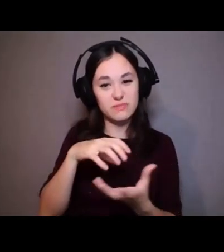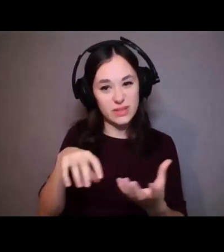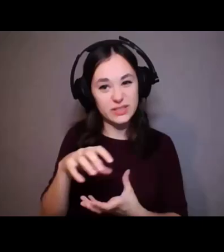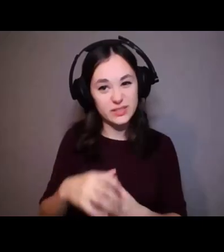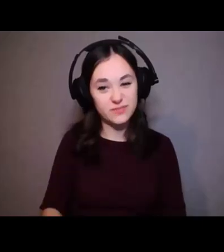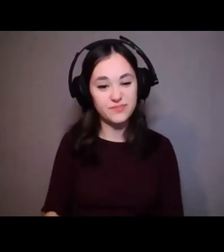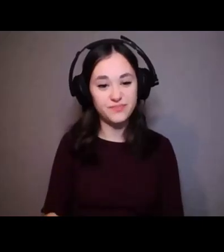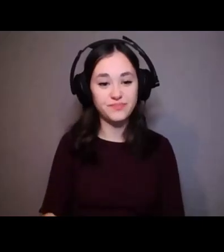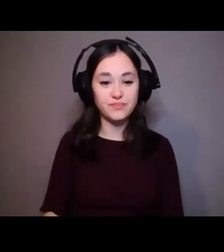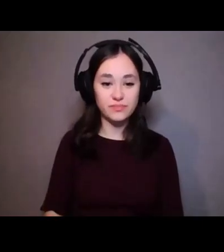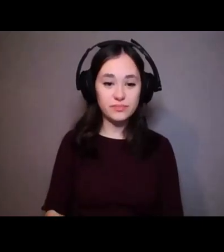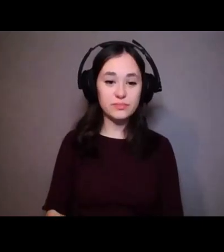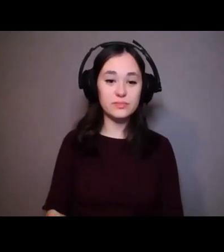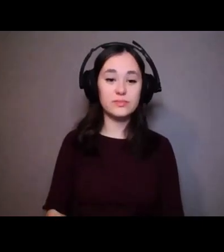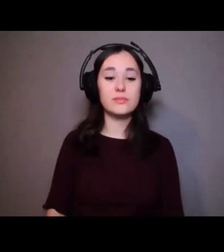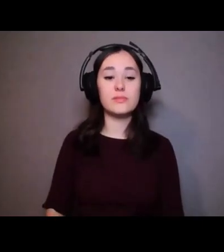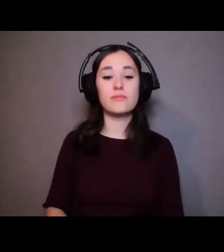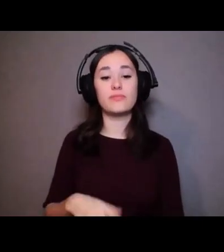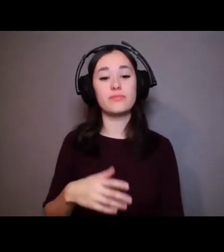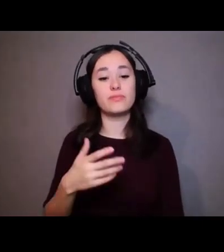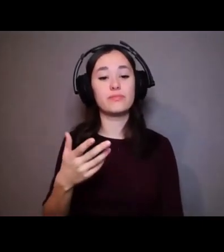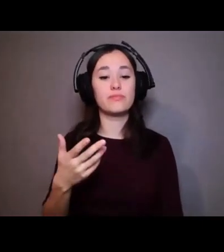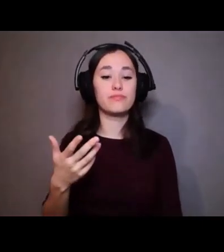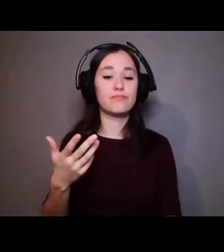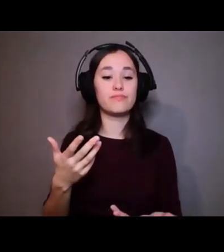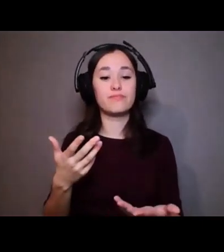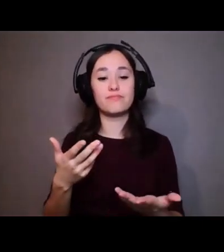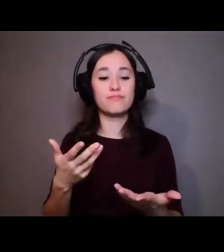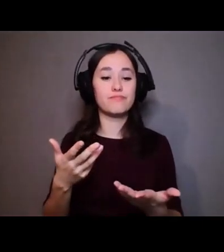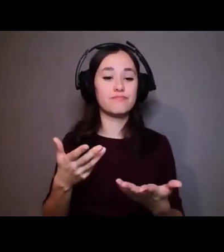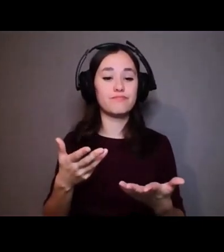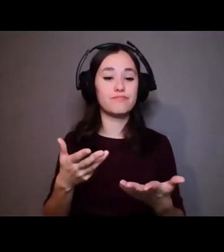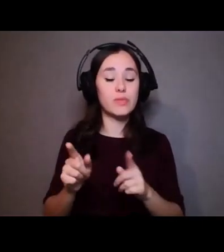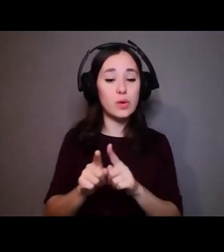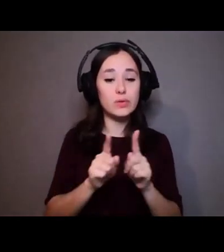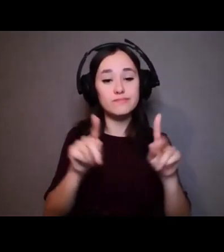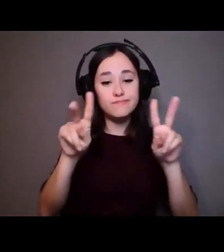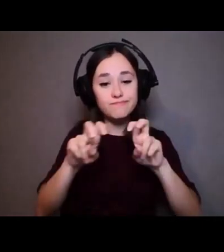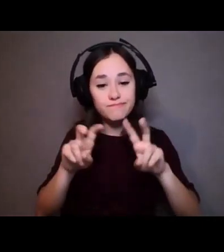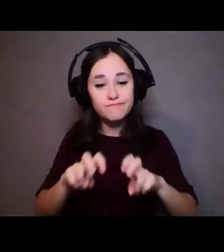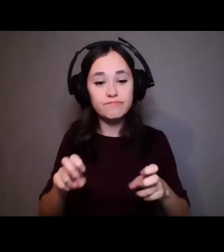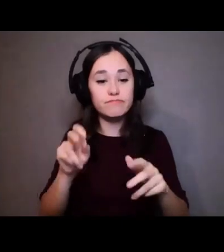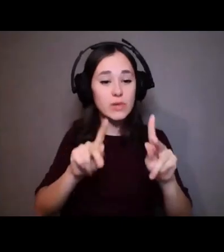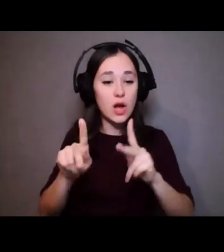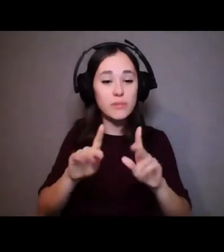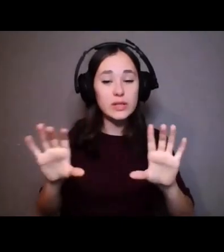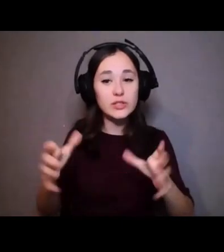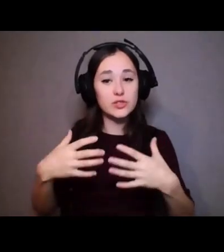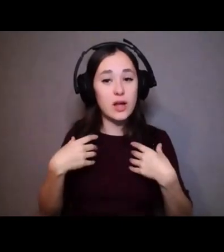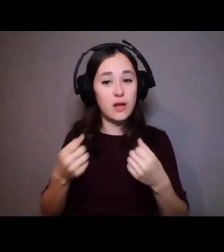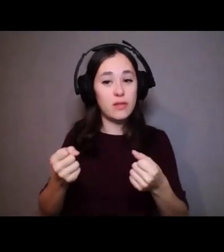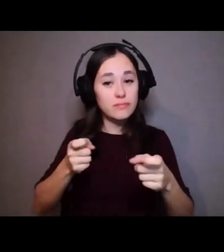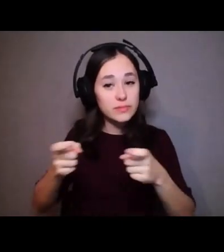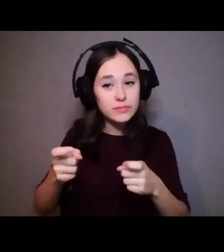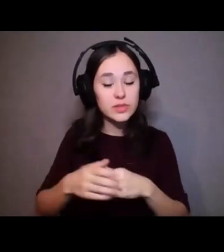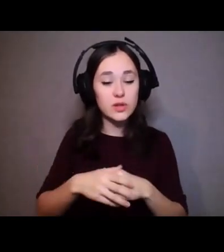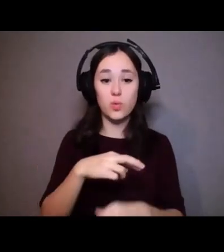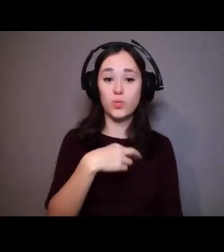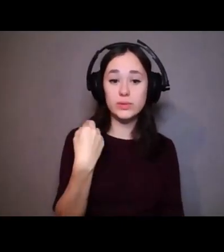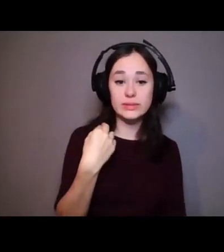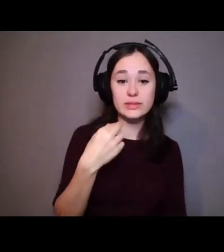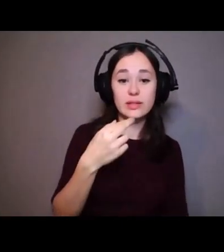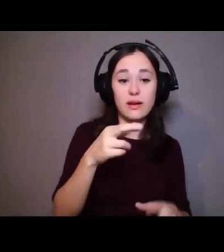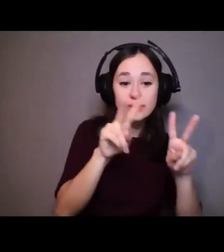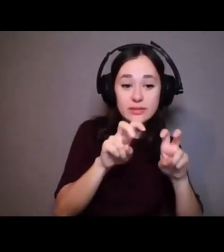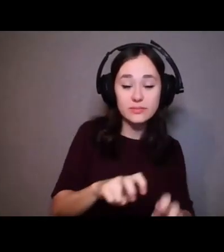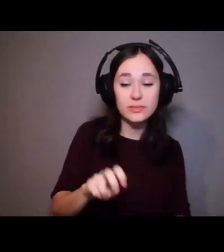to control costs and increase value include population health management, think risk assessments, care management, as well